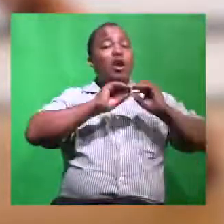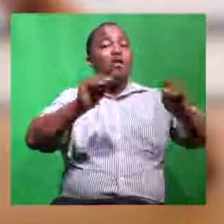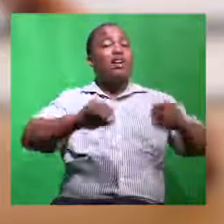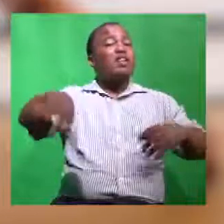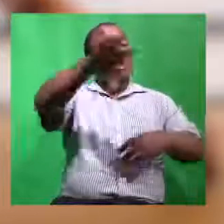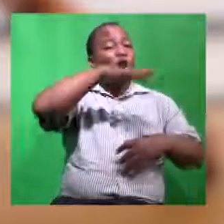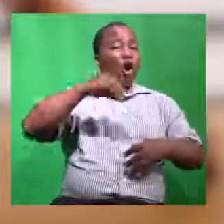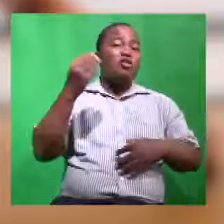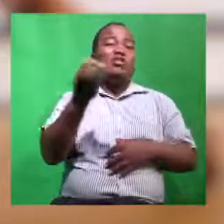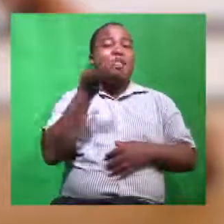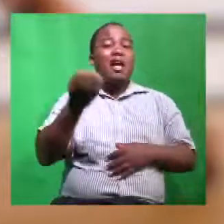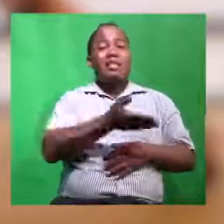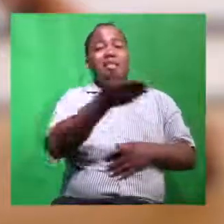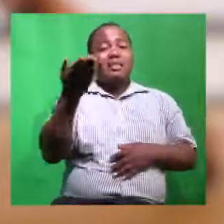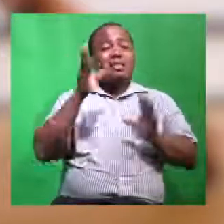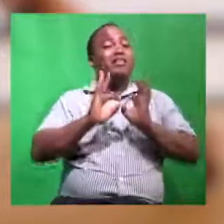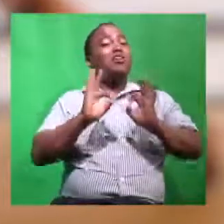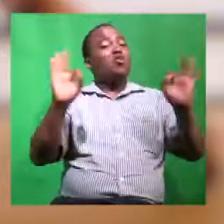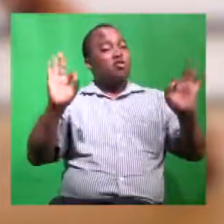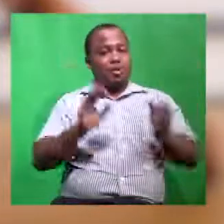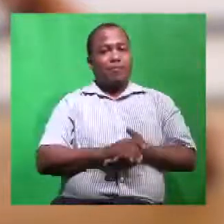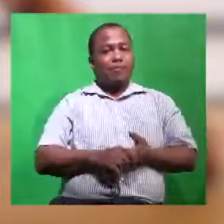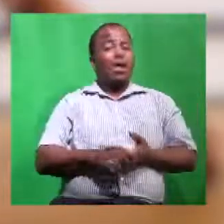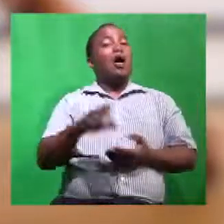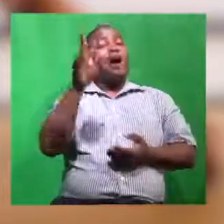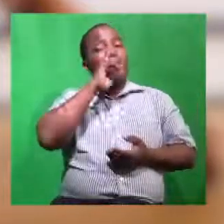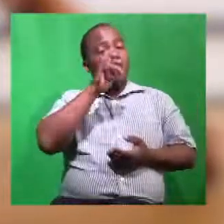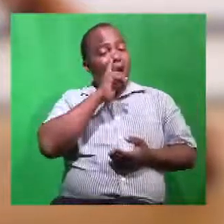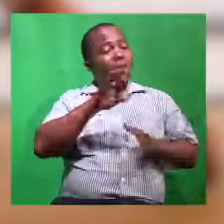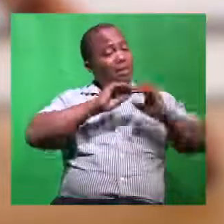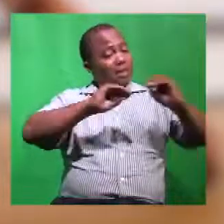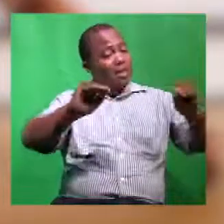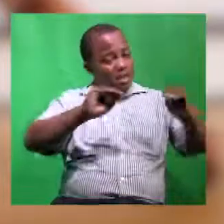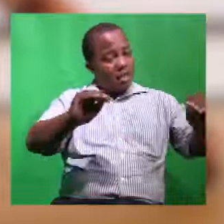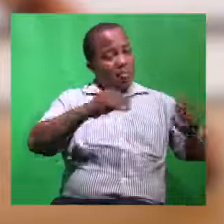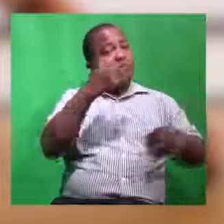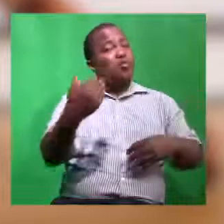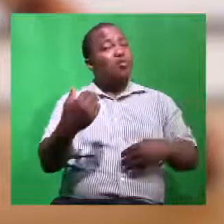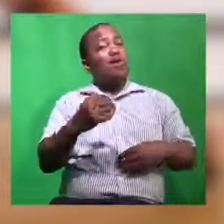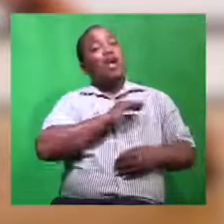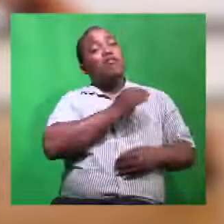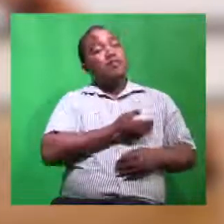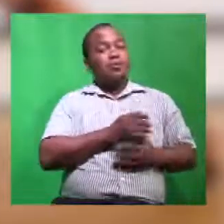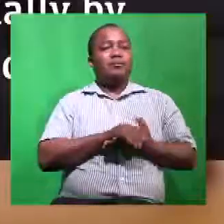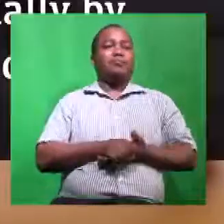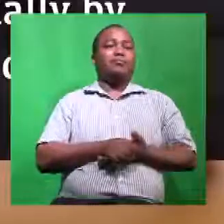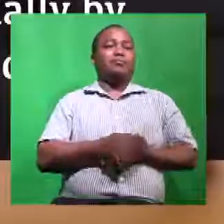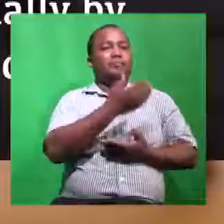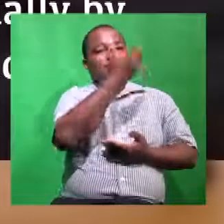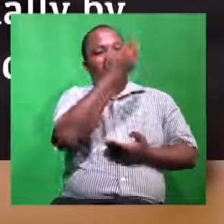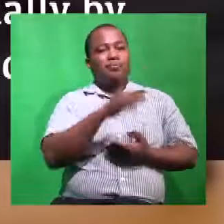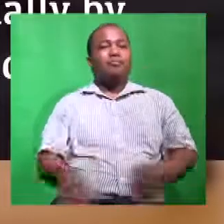whole societies. It is good and it is believable. Our mother has to be given education as far as men, they are given education.